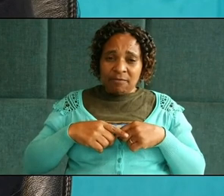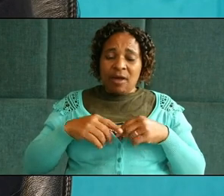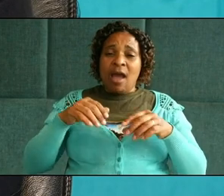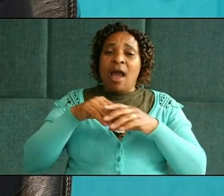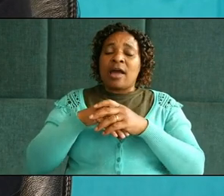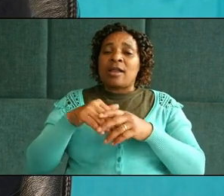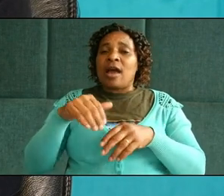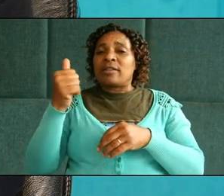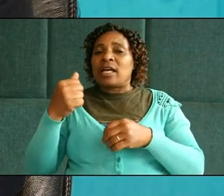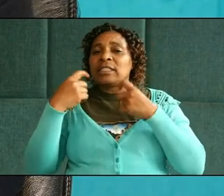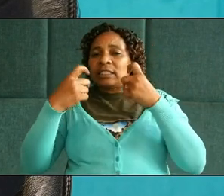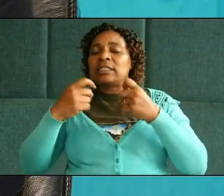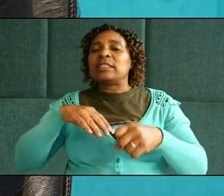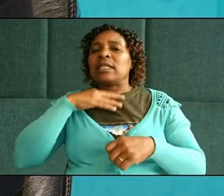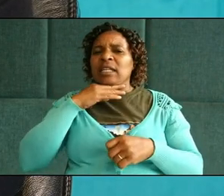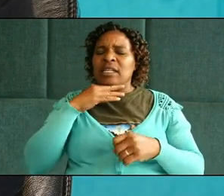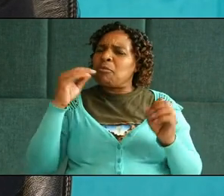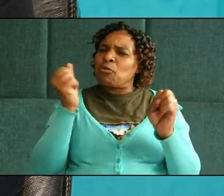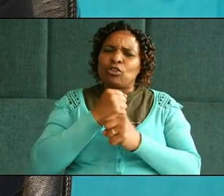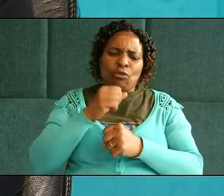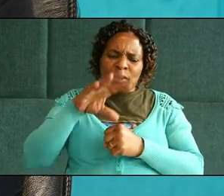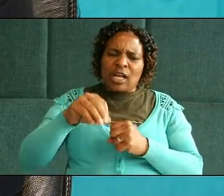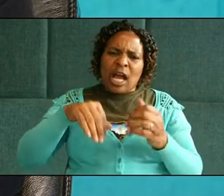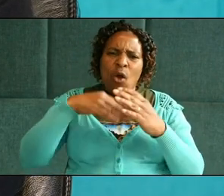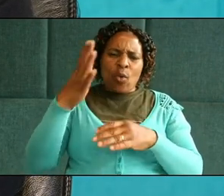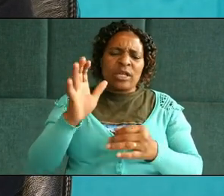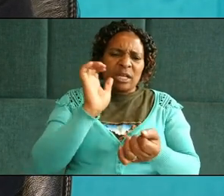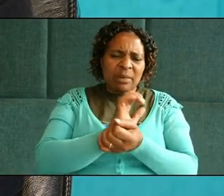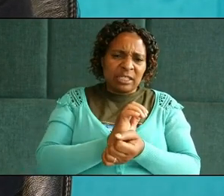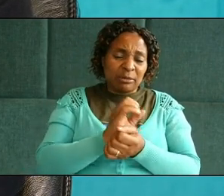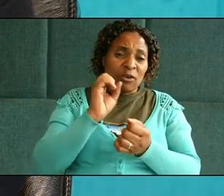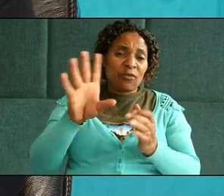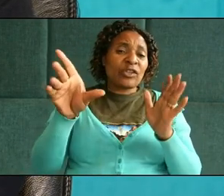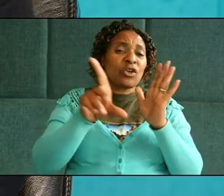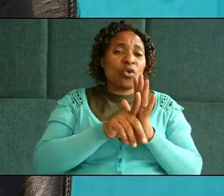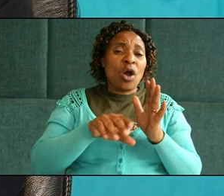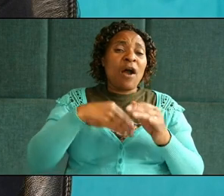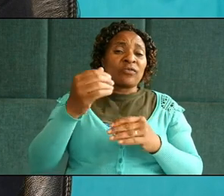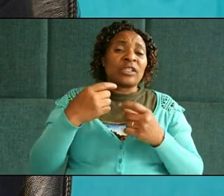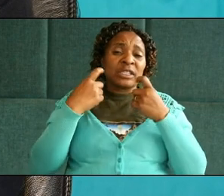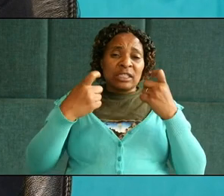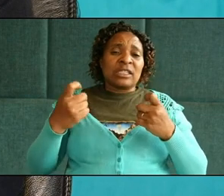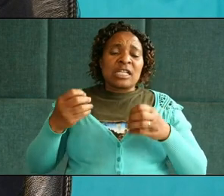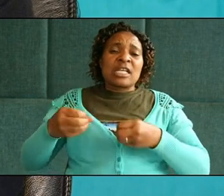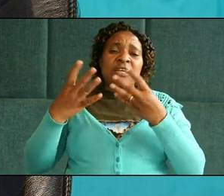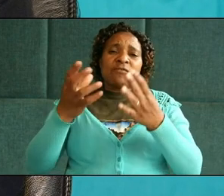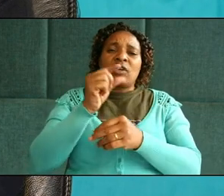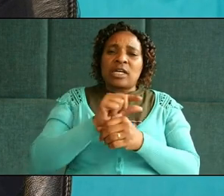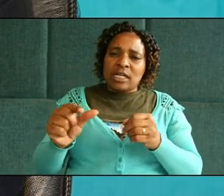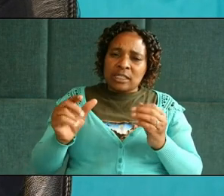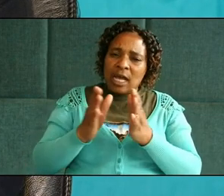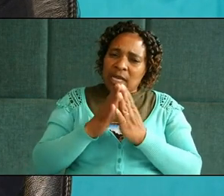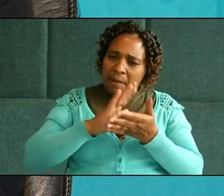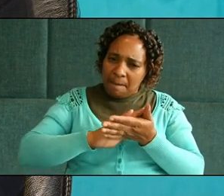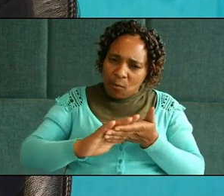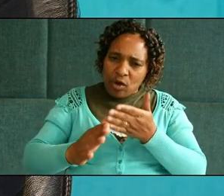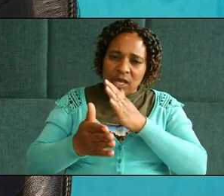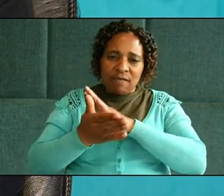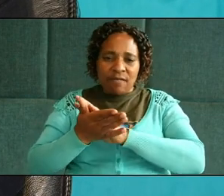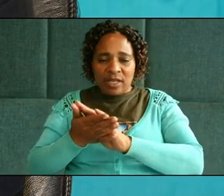cannot take away the punishment of the law after you have sinned. He can only give you grace and pardon to